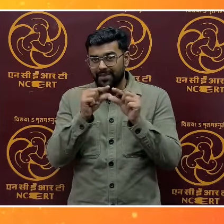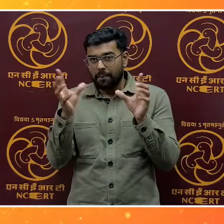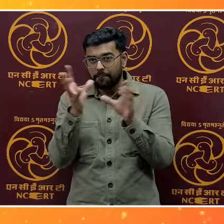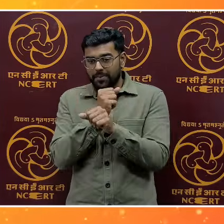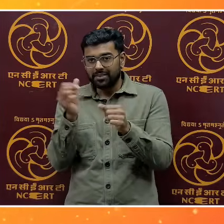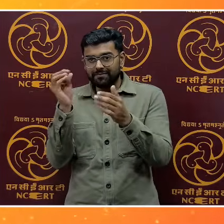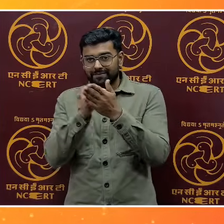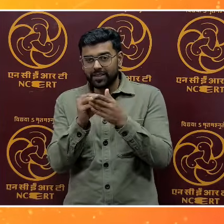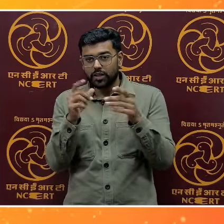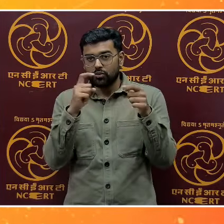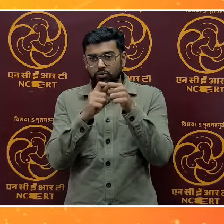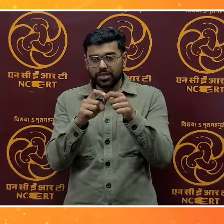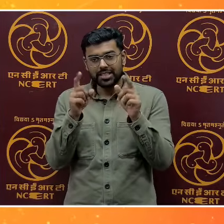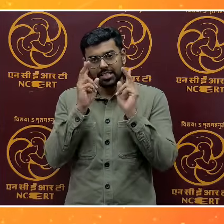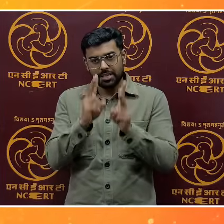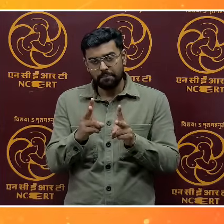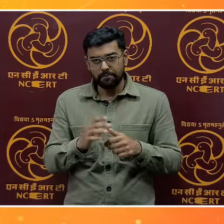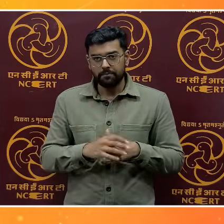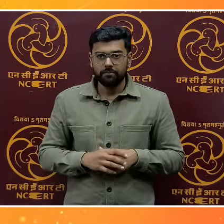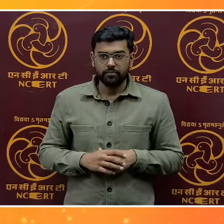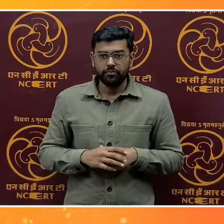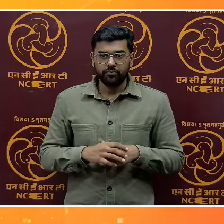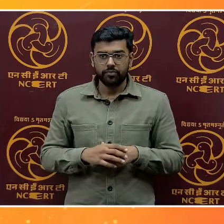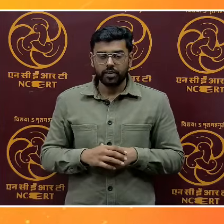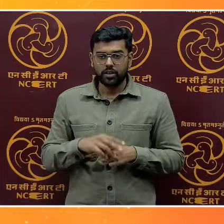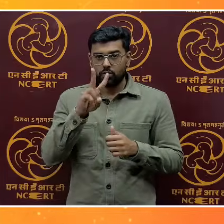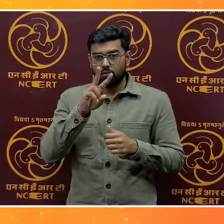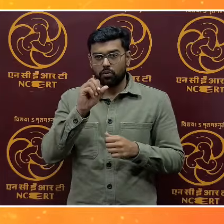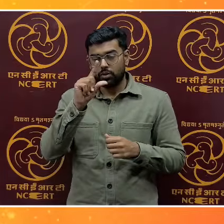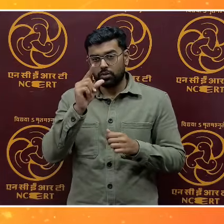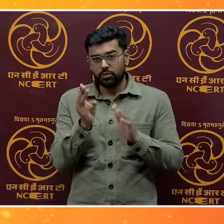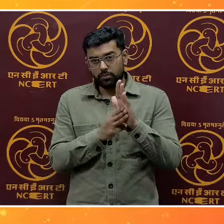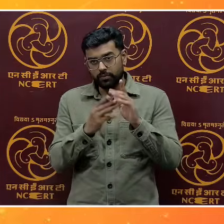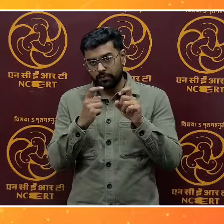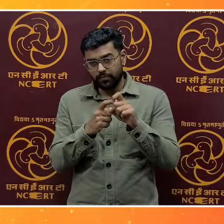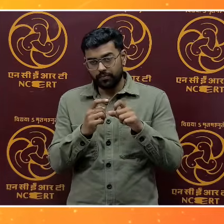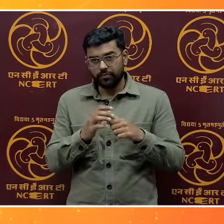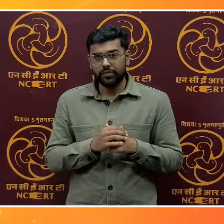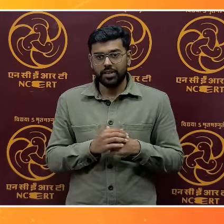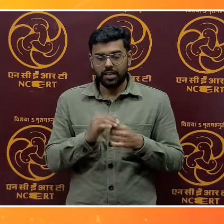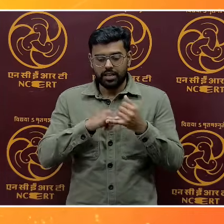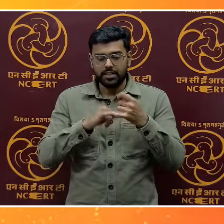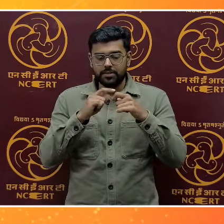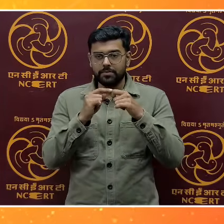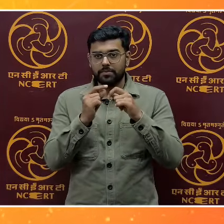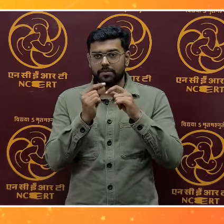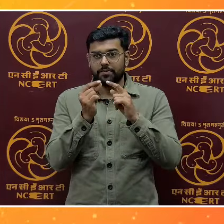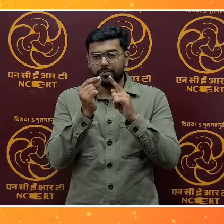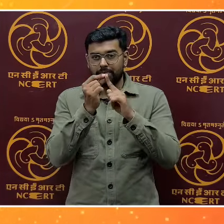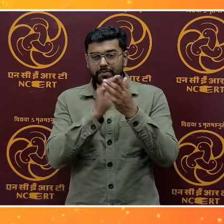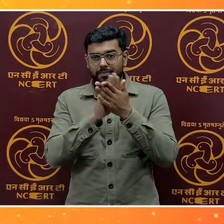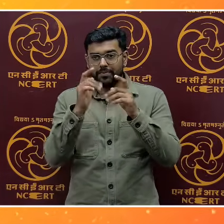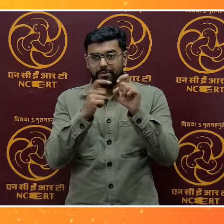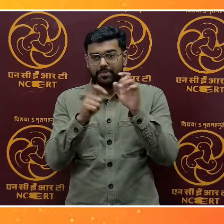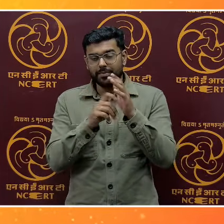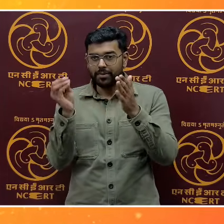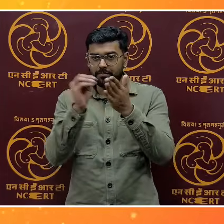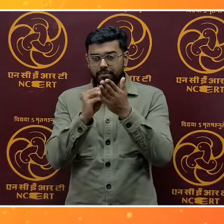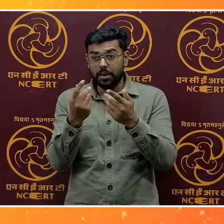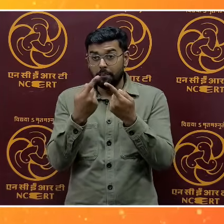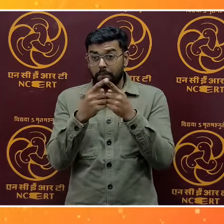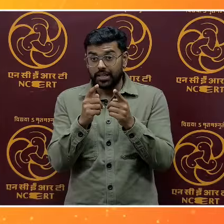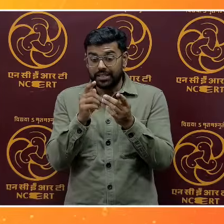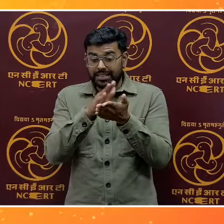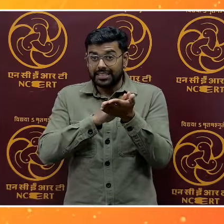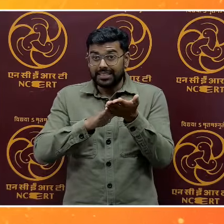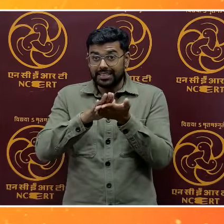centimeter square. Question remains the same, and volume of the sphere is given 4 upon 3 pi r cube. But